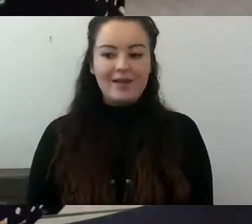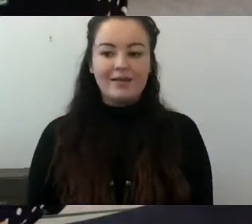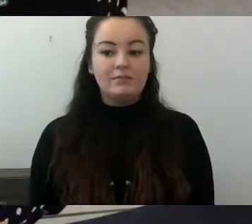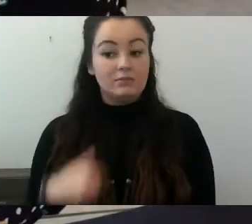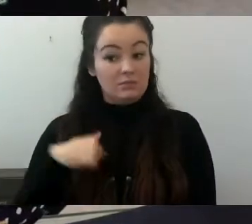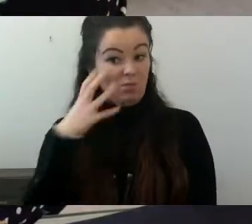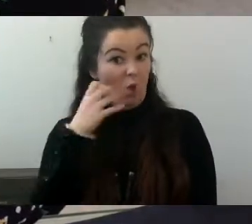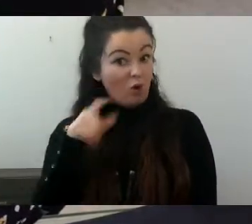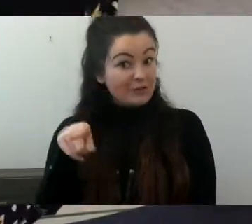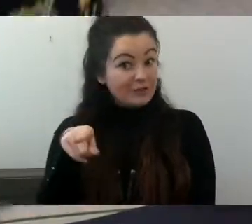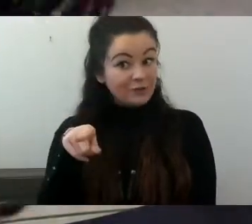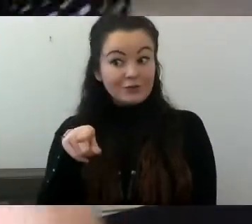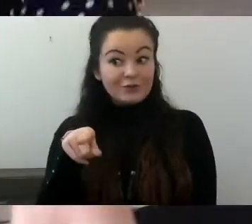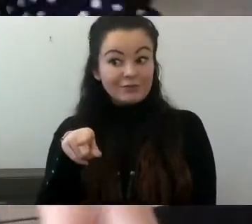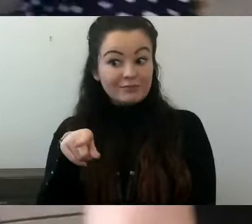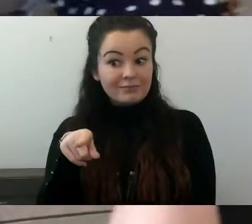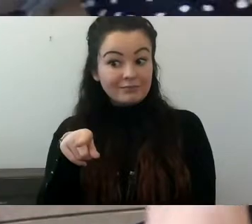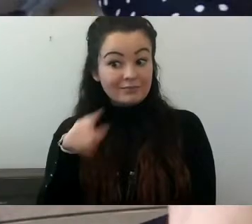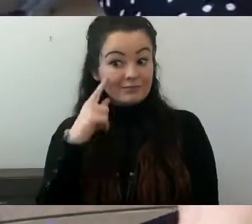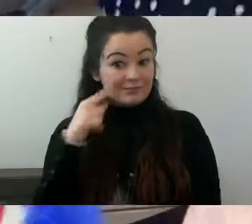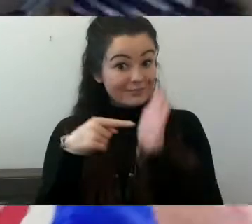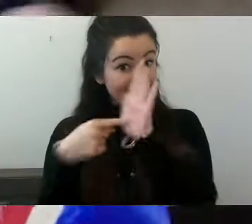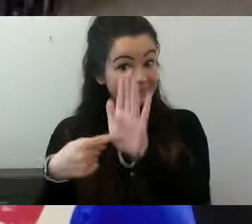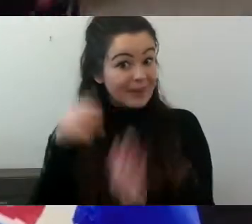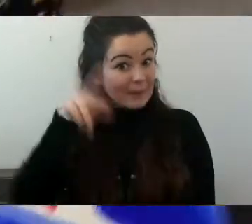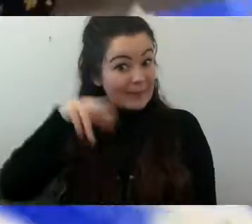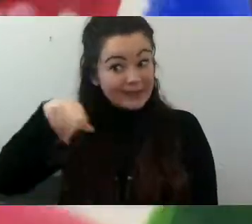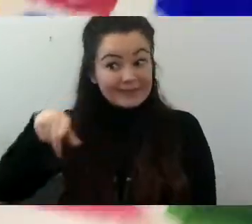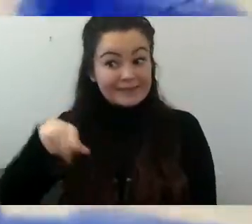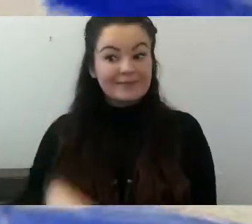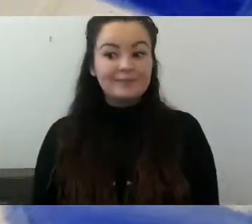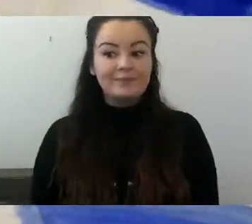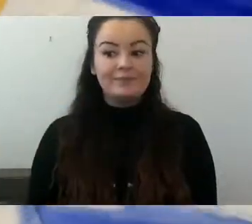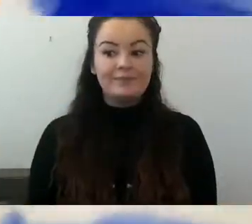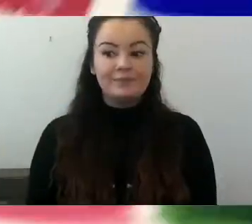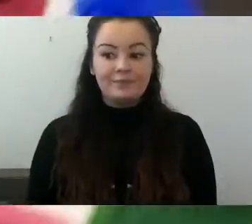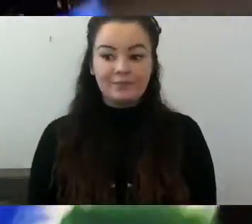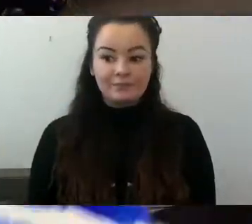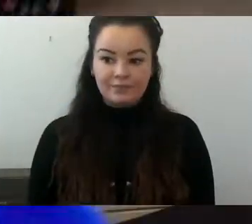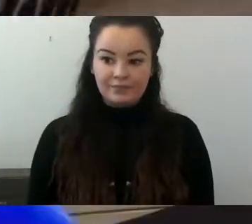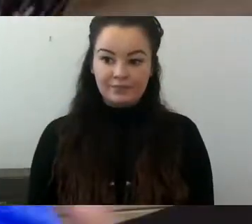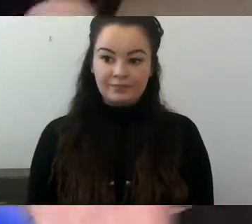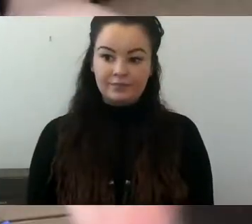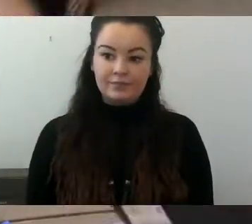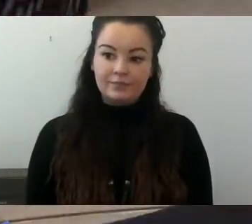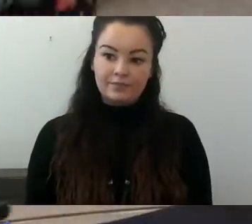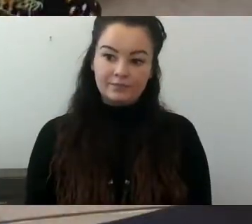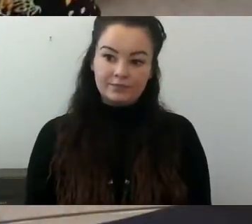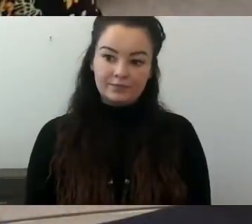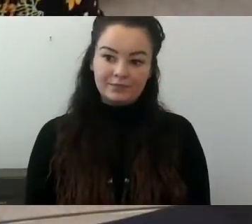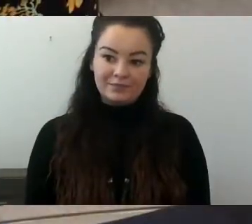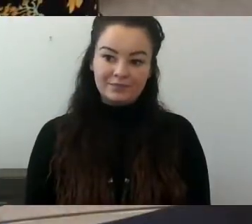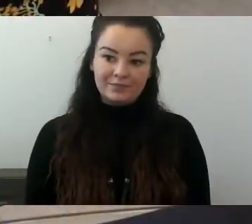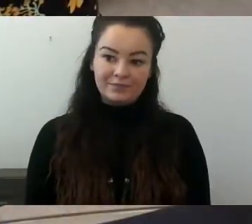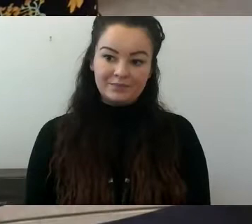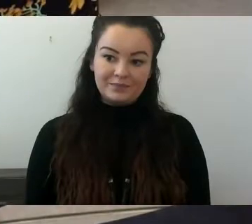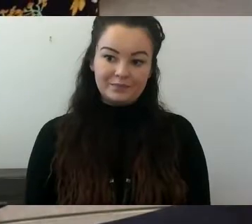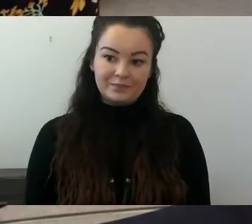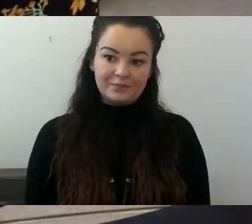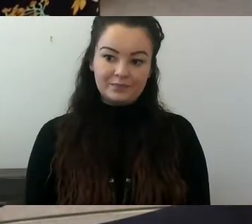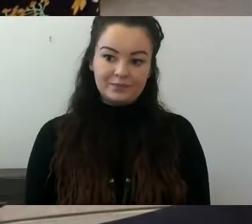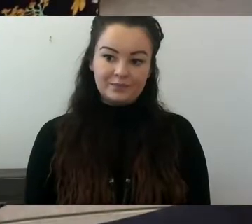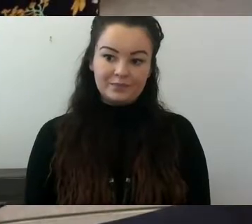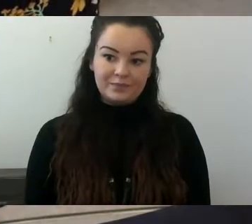So I've got my orange now, and I'm just going to paint different areas with the orange.